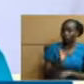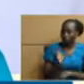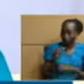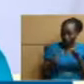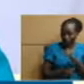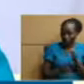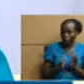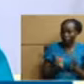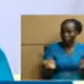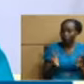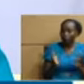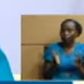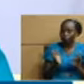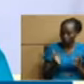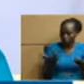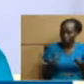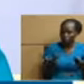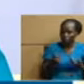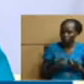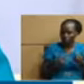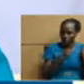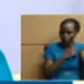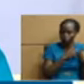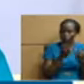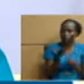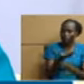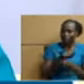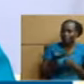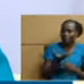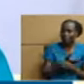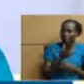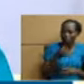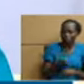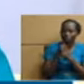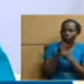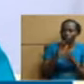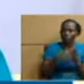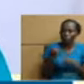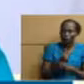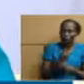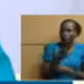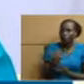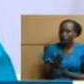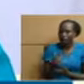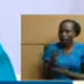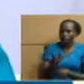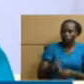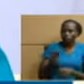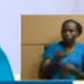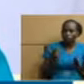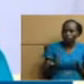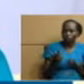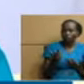Finance Management Act, we have that role of assessing the budget framework papers, the national budget, the ministerial